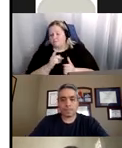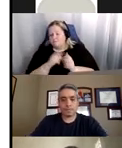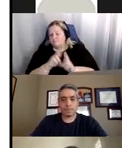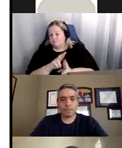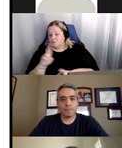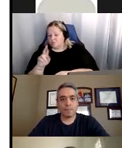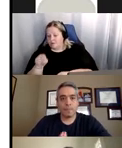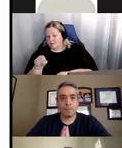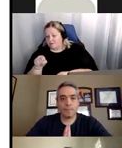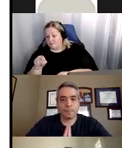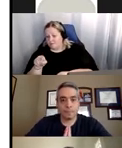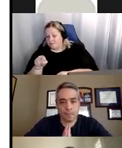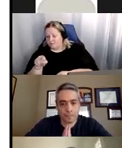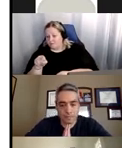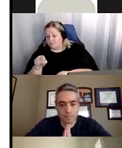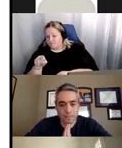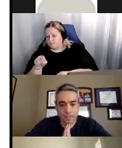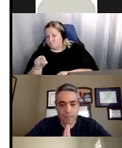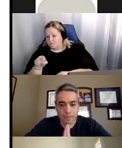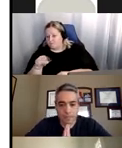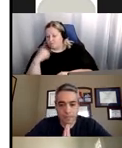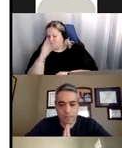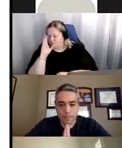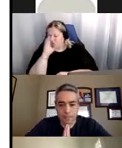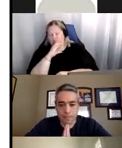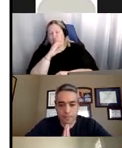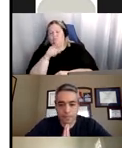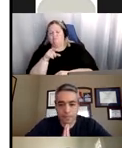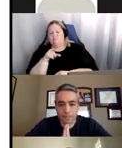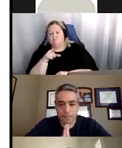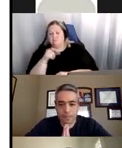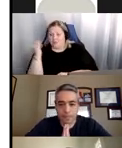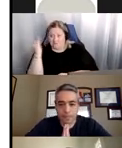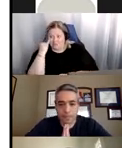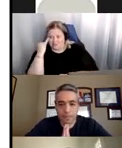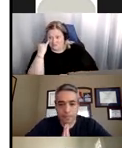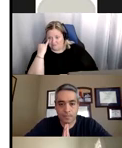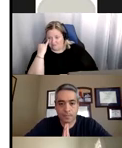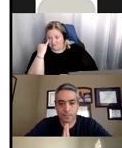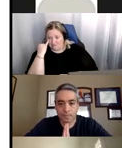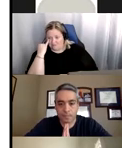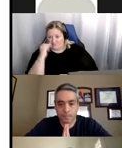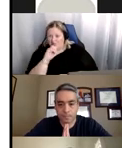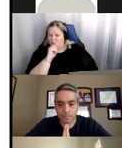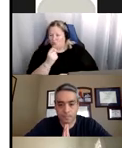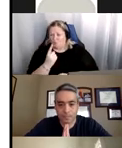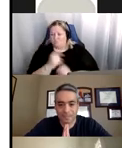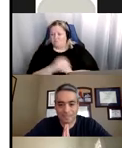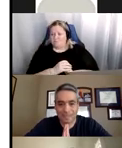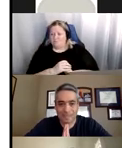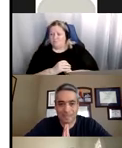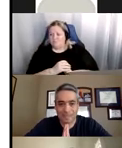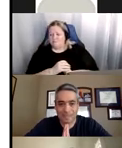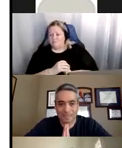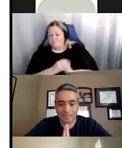right of that, we have something that looks a little bit strange. We have an iPhone. It looks like a pretty old iPhone, but